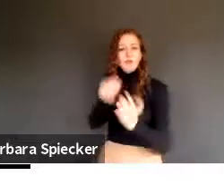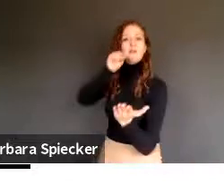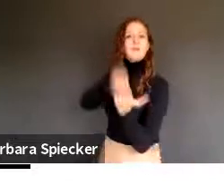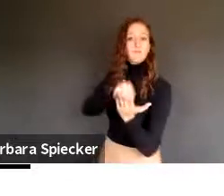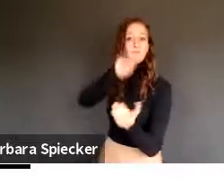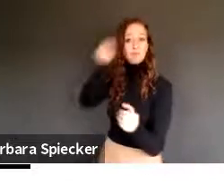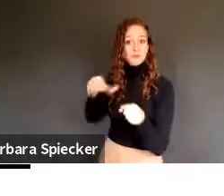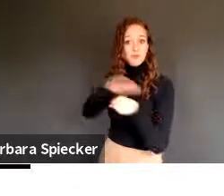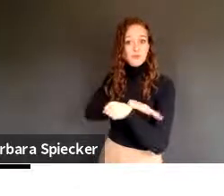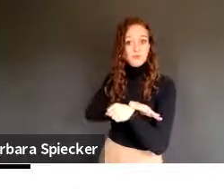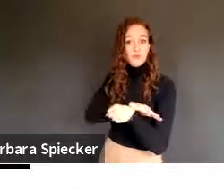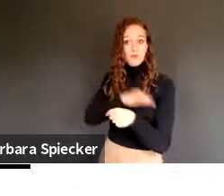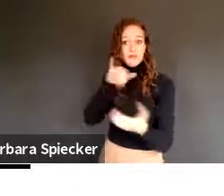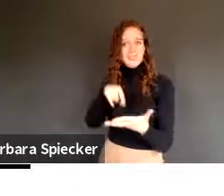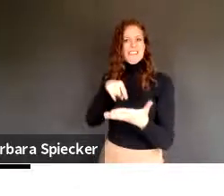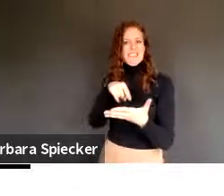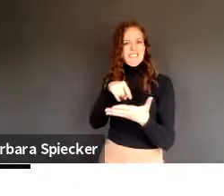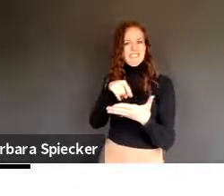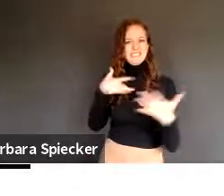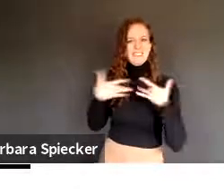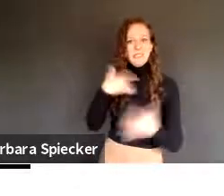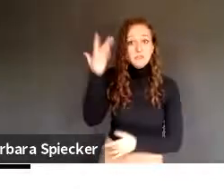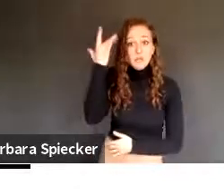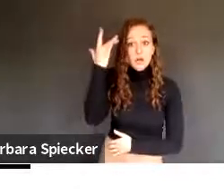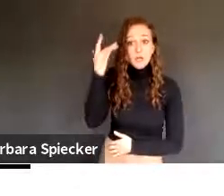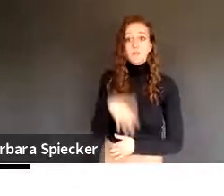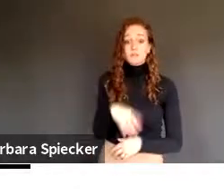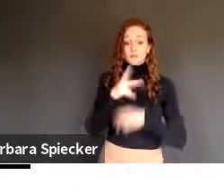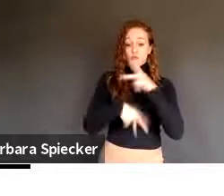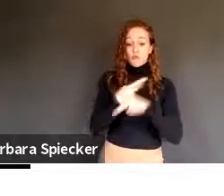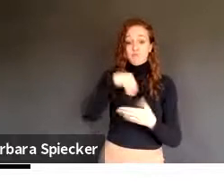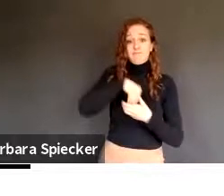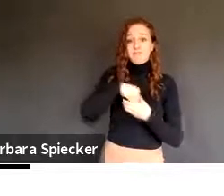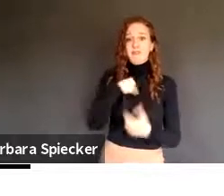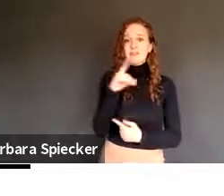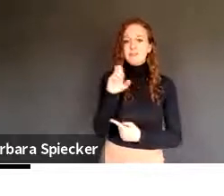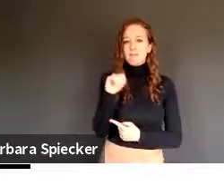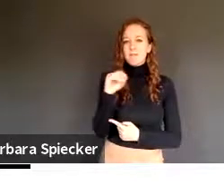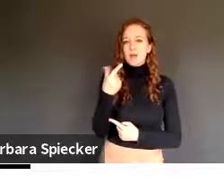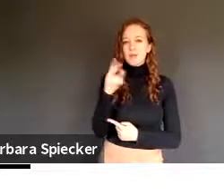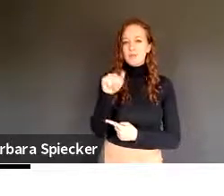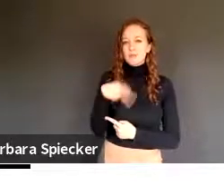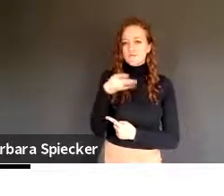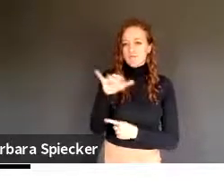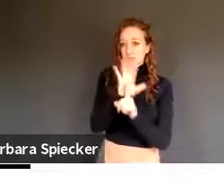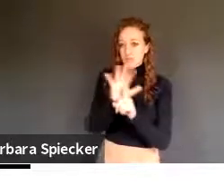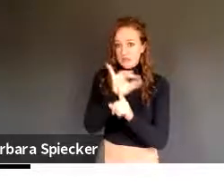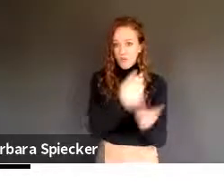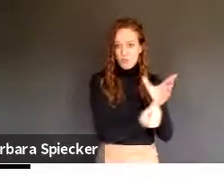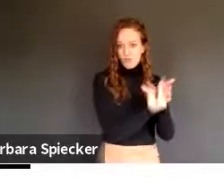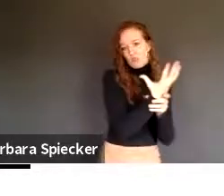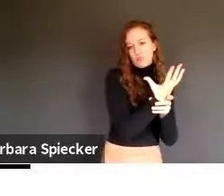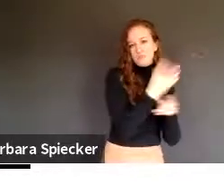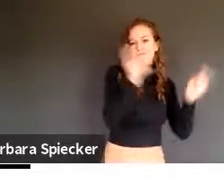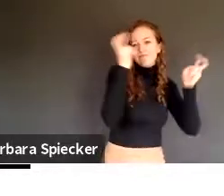and the biological responses of density and maximum length. Because percent cover reflects a species' demographic traits